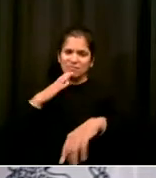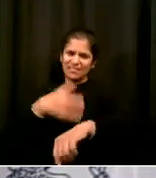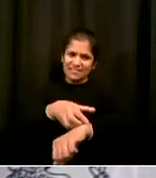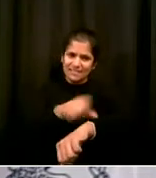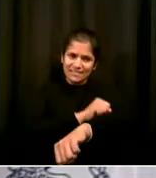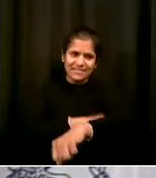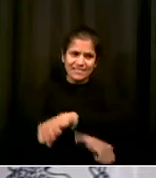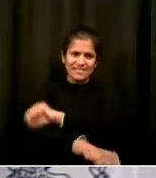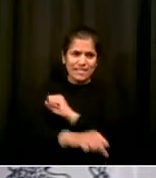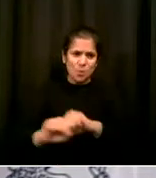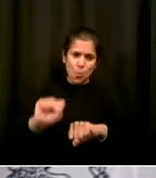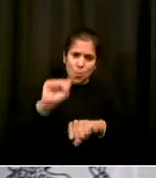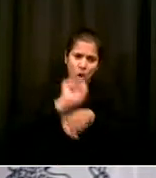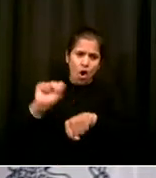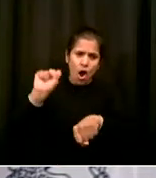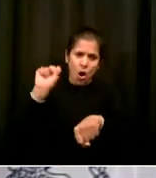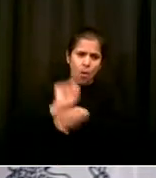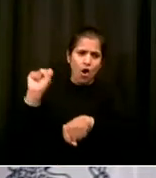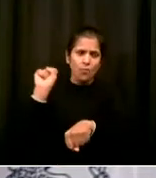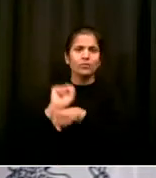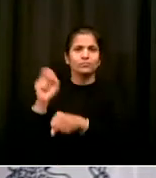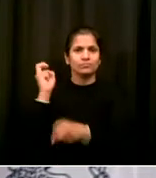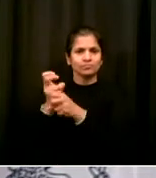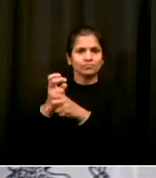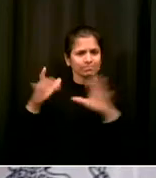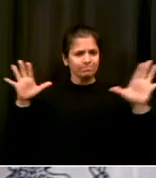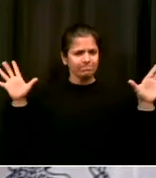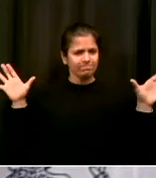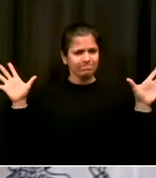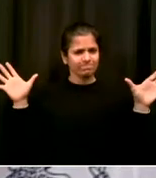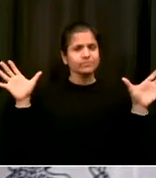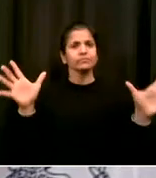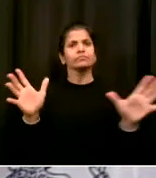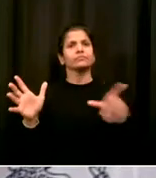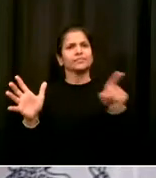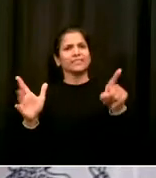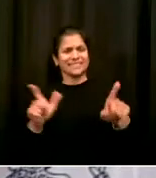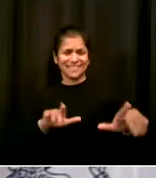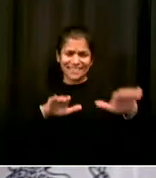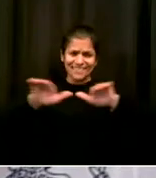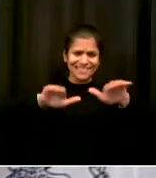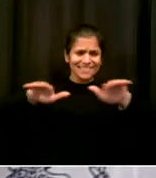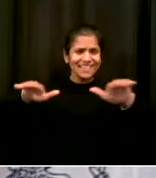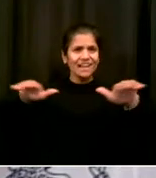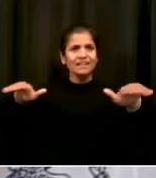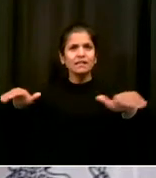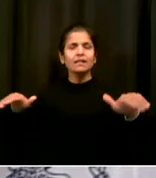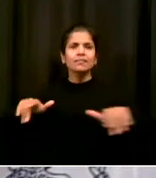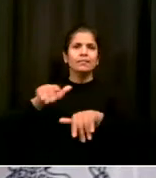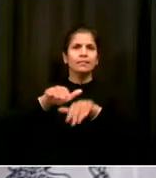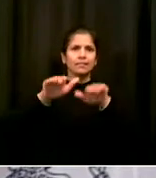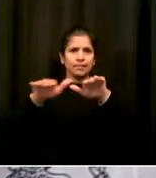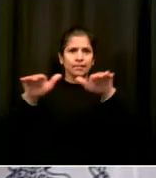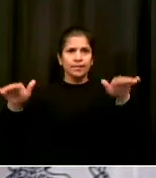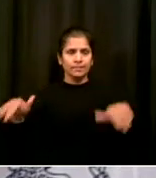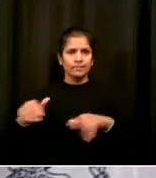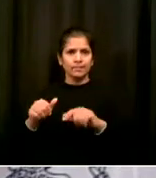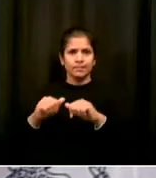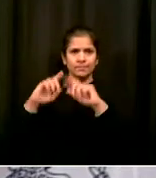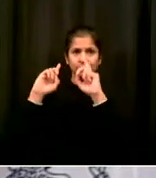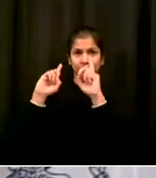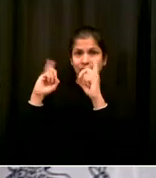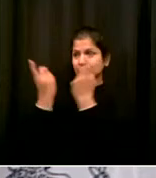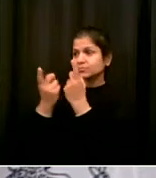call all city agencies to be part of this. So as Dave mentioned, you know, you talk about a school gymnasium, Department of Education is going to be a part of this. Think